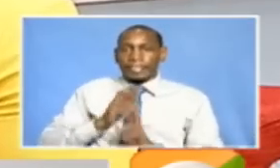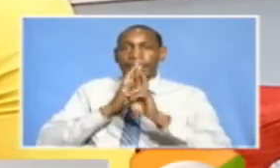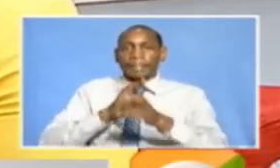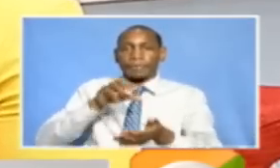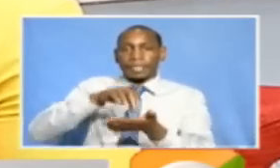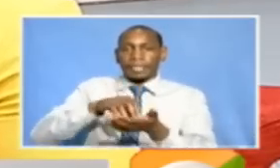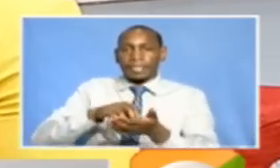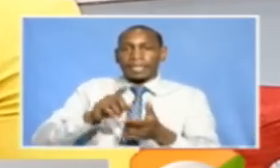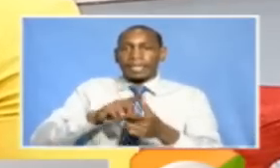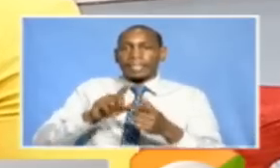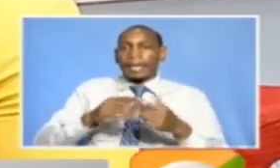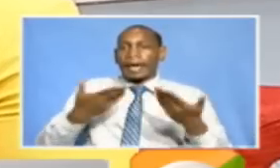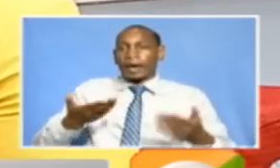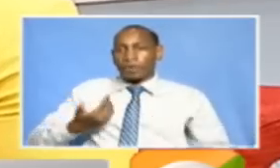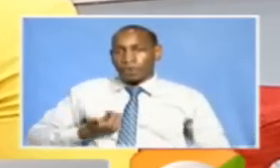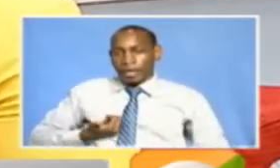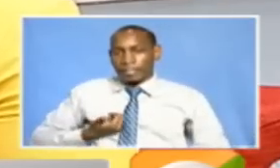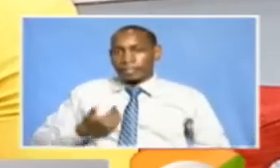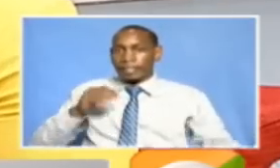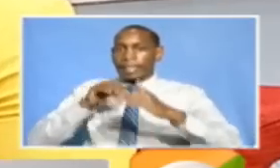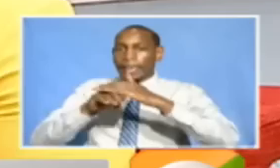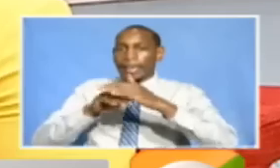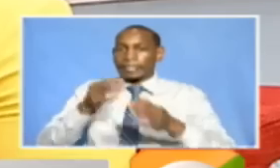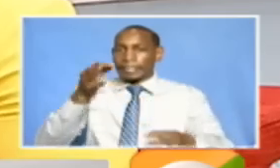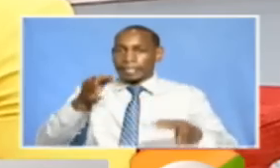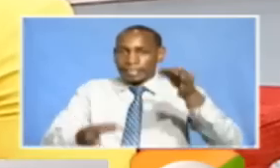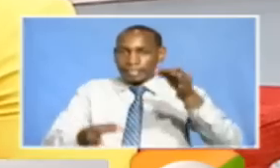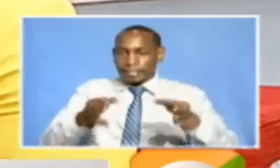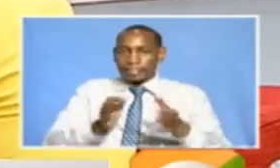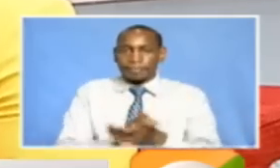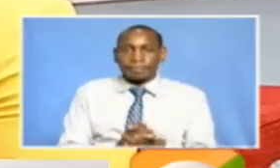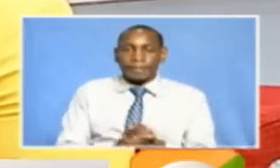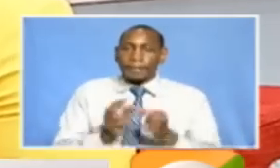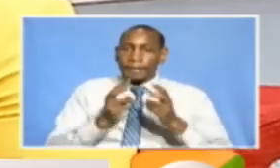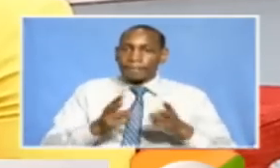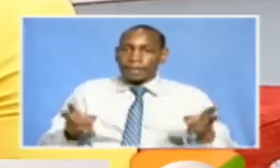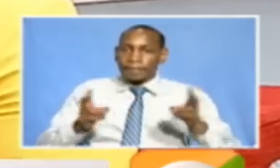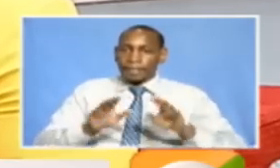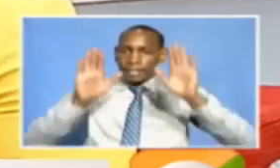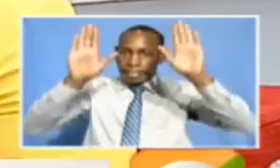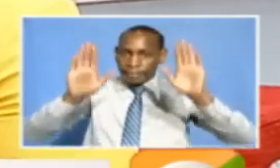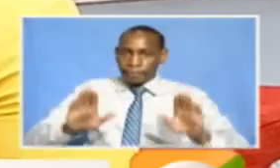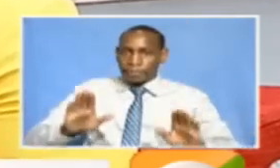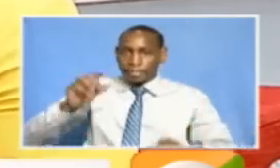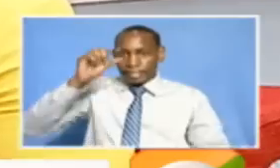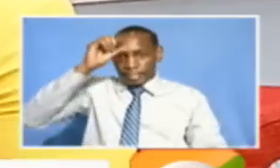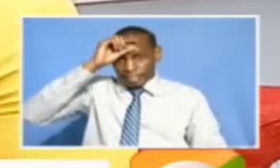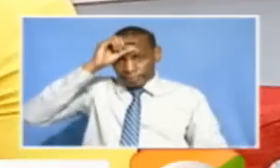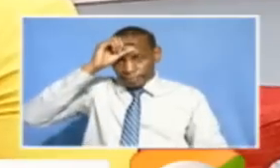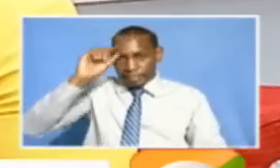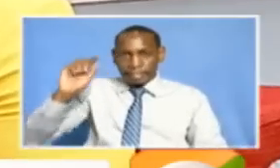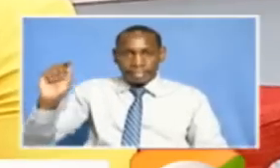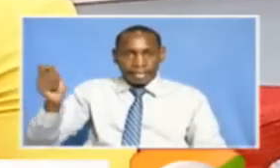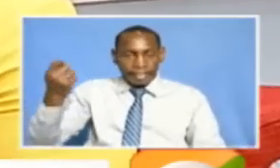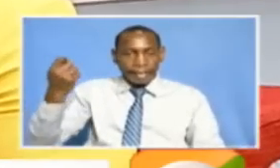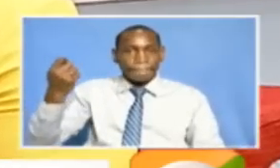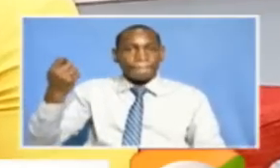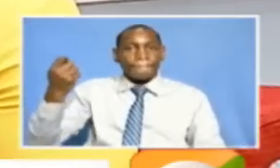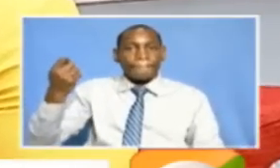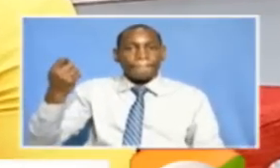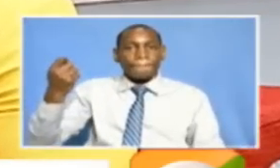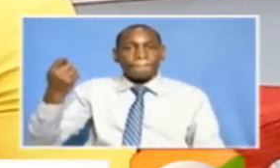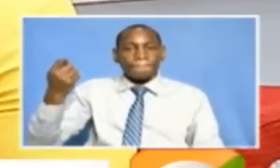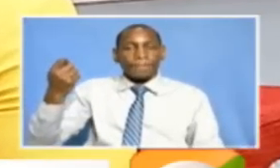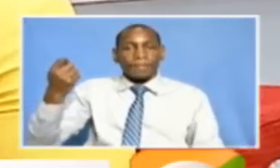how will those girls access justice? So it's therefore very incumbent on the state, in this Kenya, the state of Kenya, the government of Kenya,